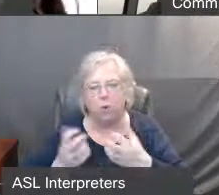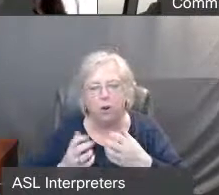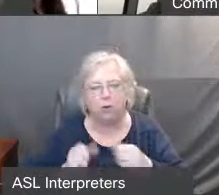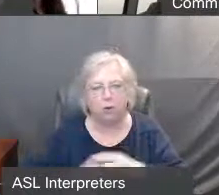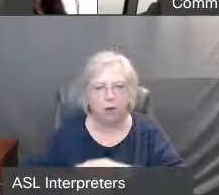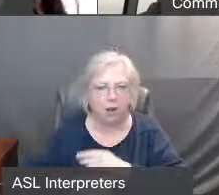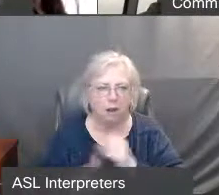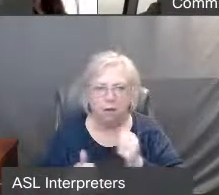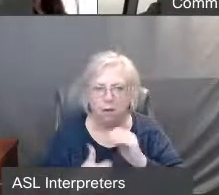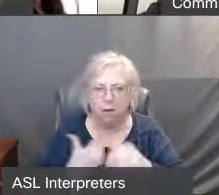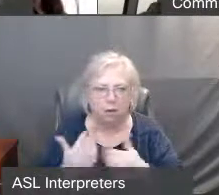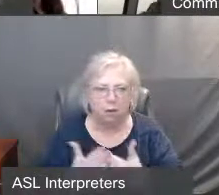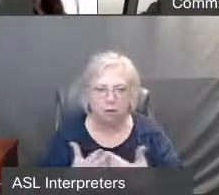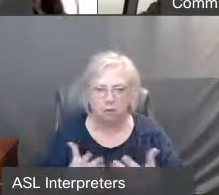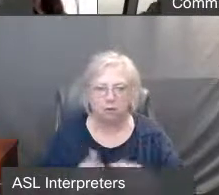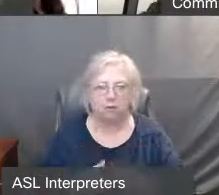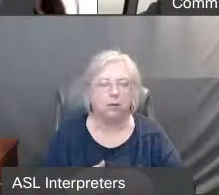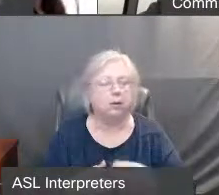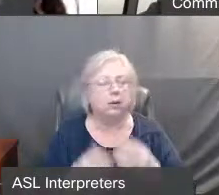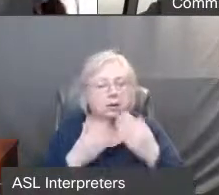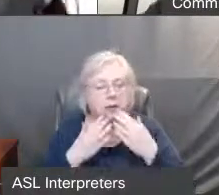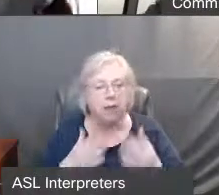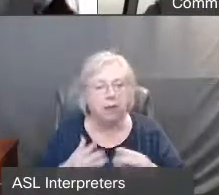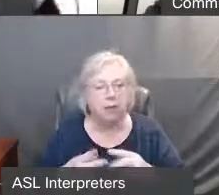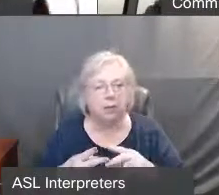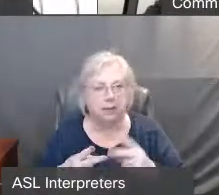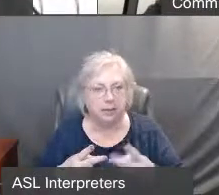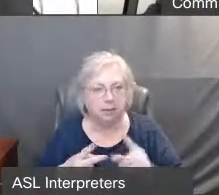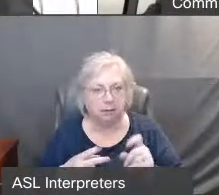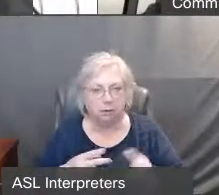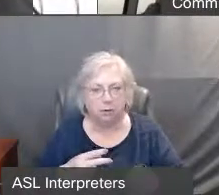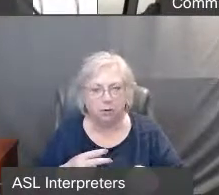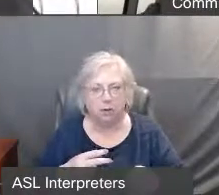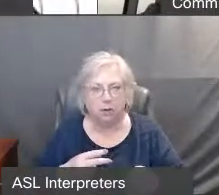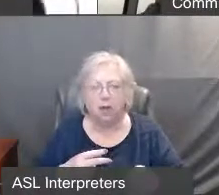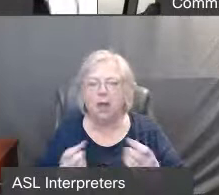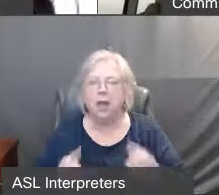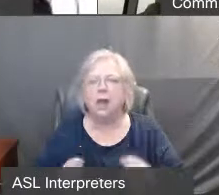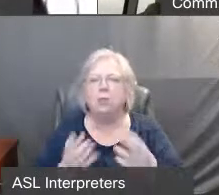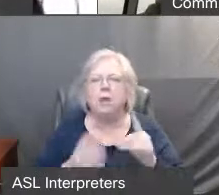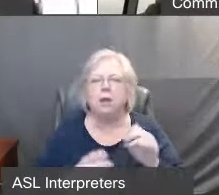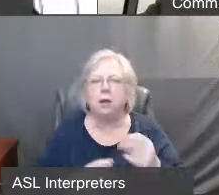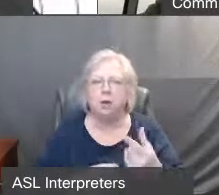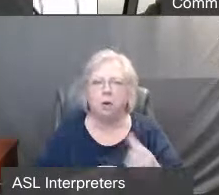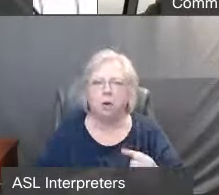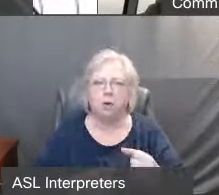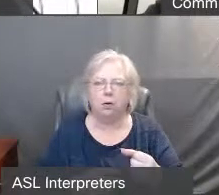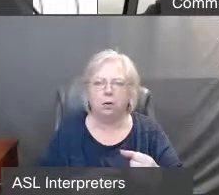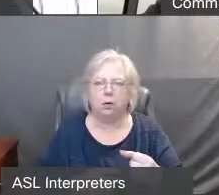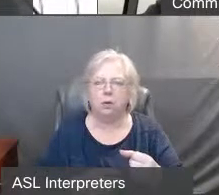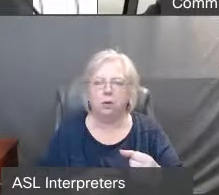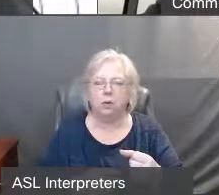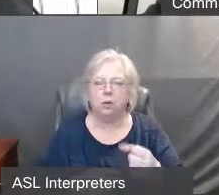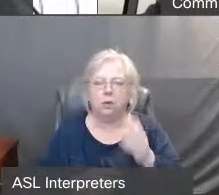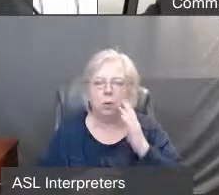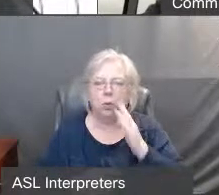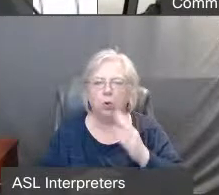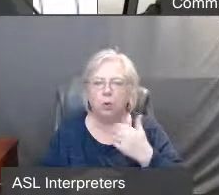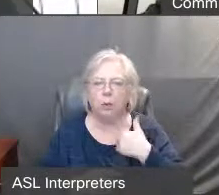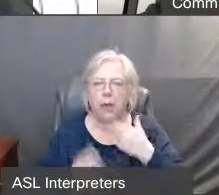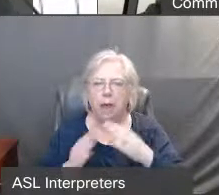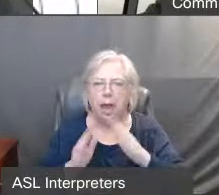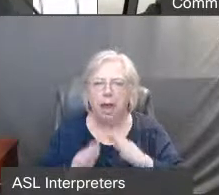bases there. Thank you. Second question, how many dogs will be